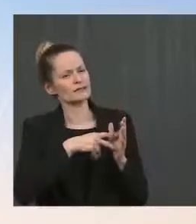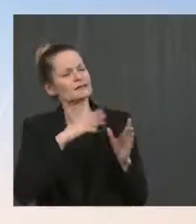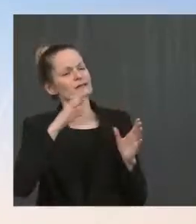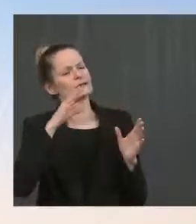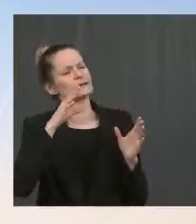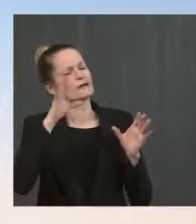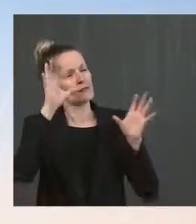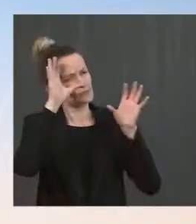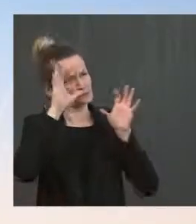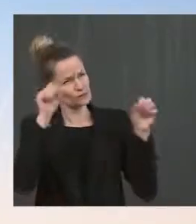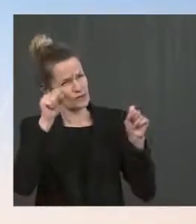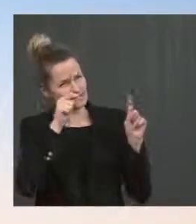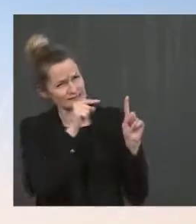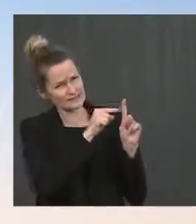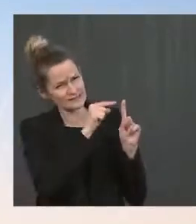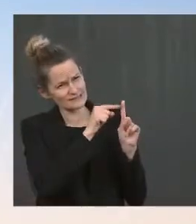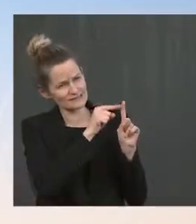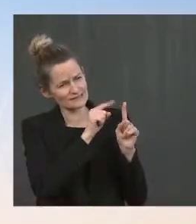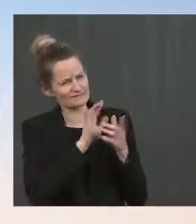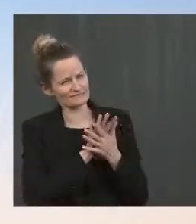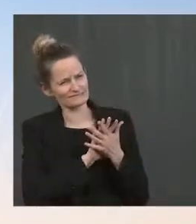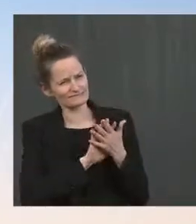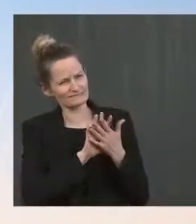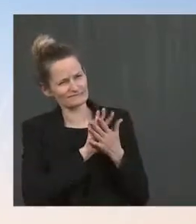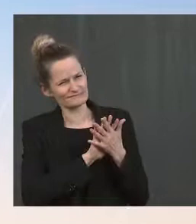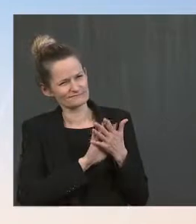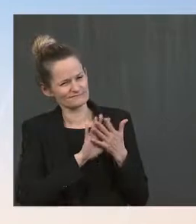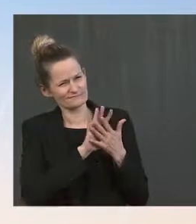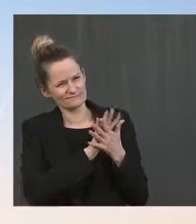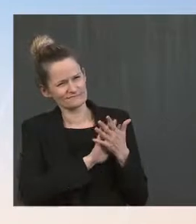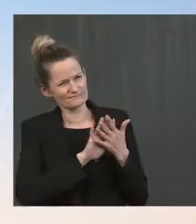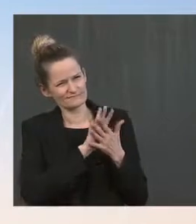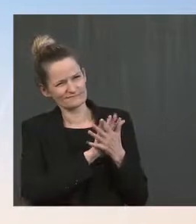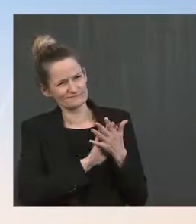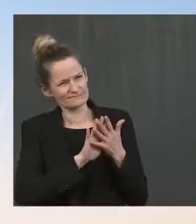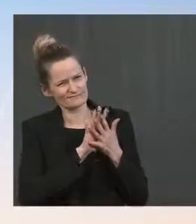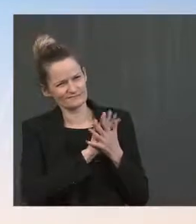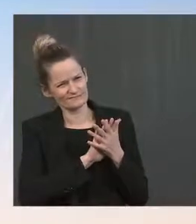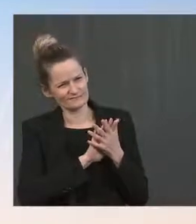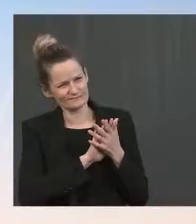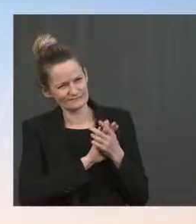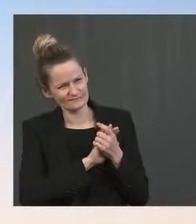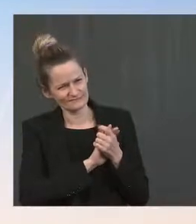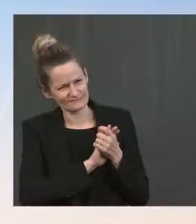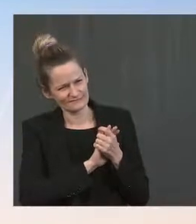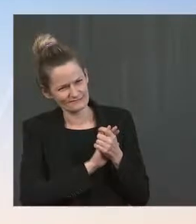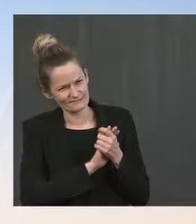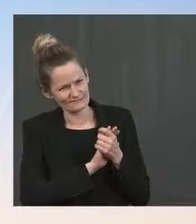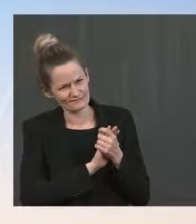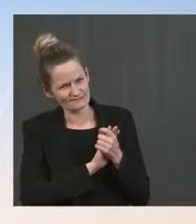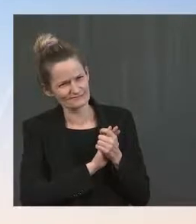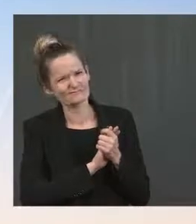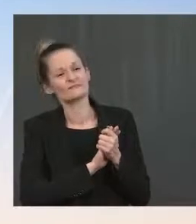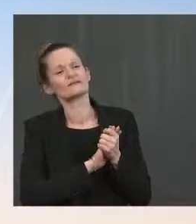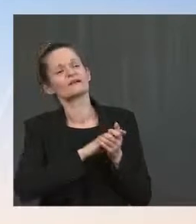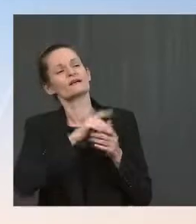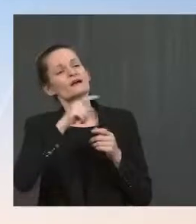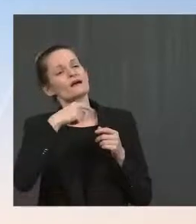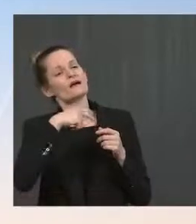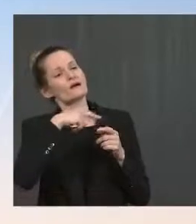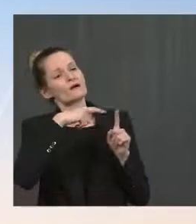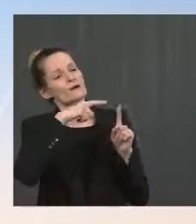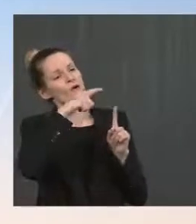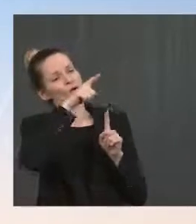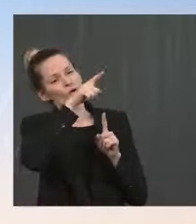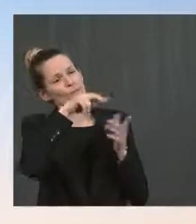what Secretary Blinken has said today about documentation, is the administration essentially saying that Taliban is the only one who has access